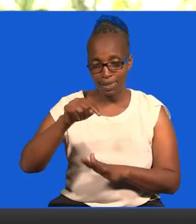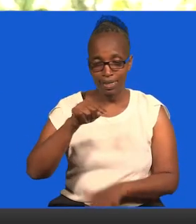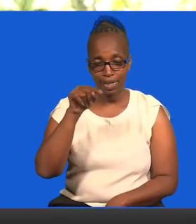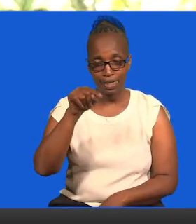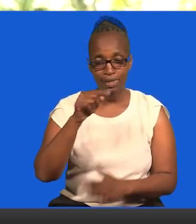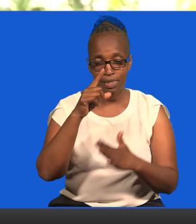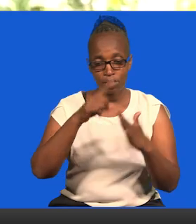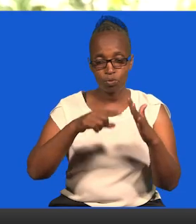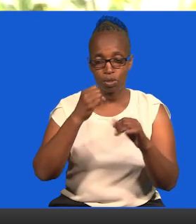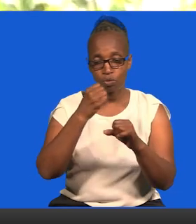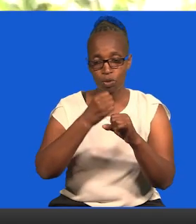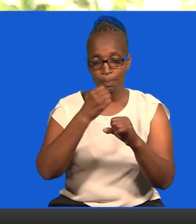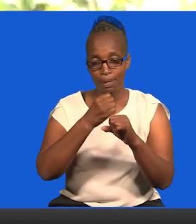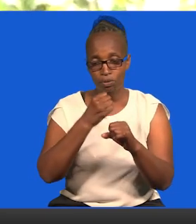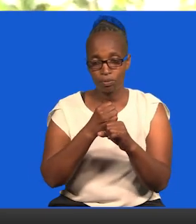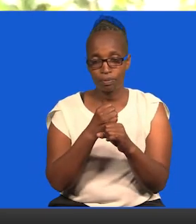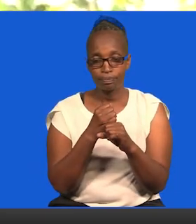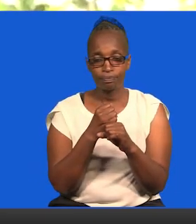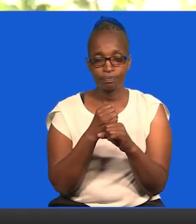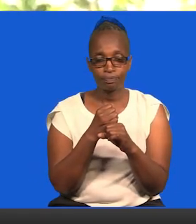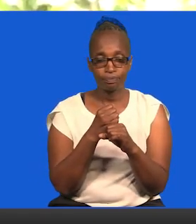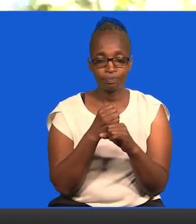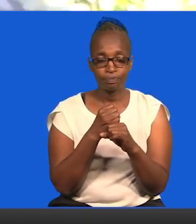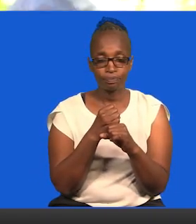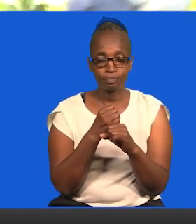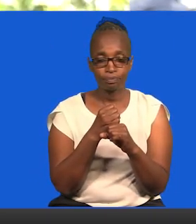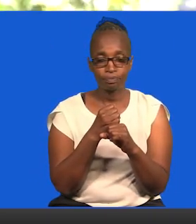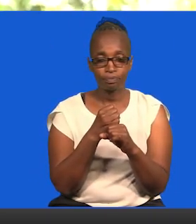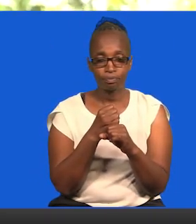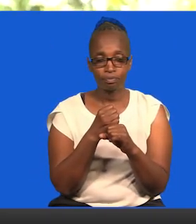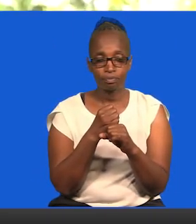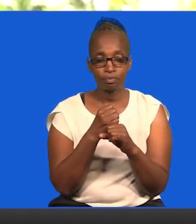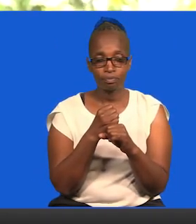up. That is what we did in Gor Mahia, and it was